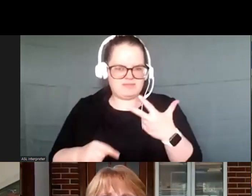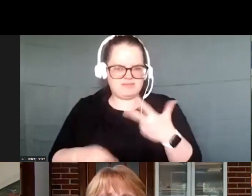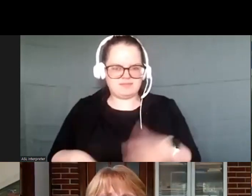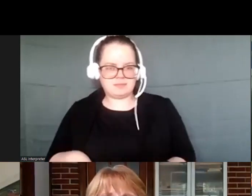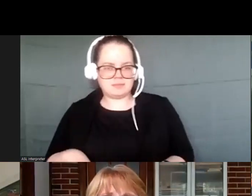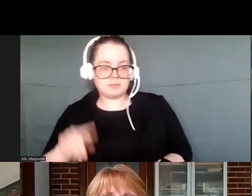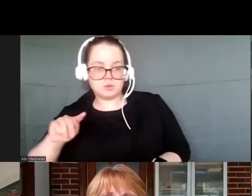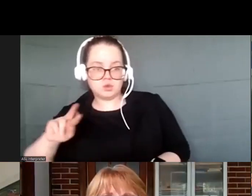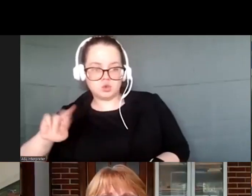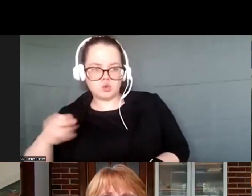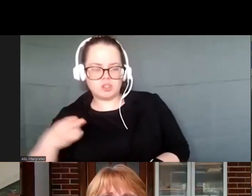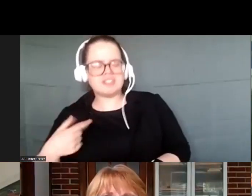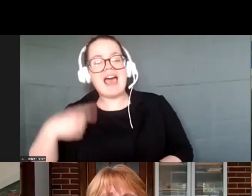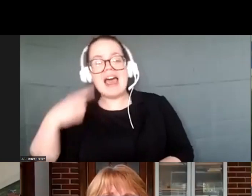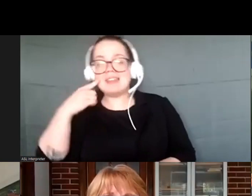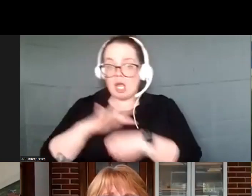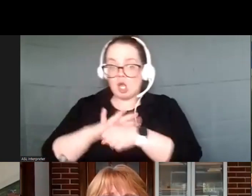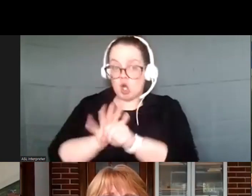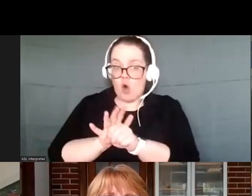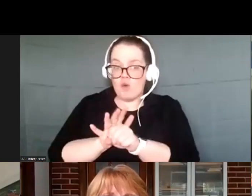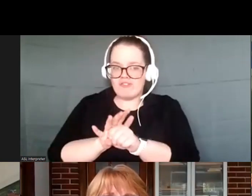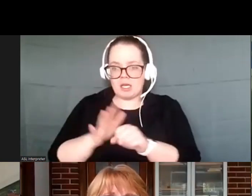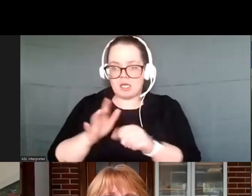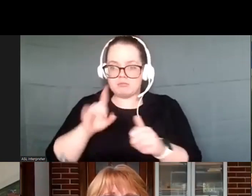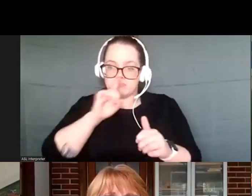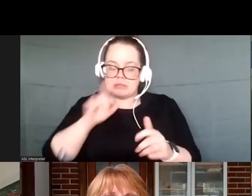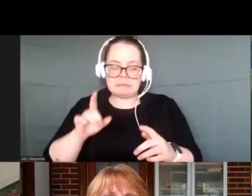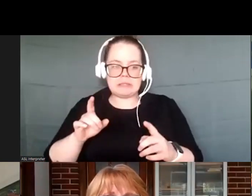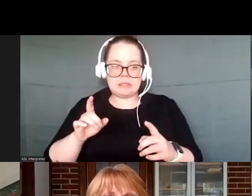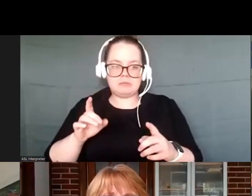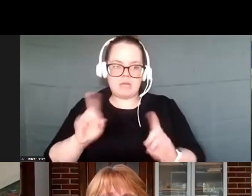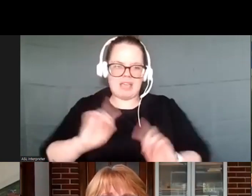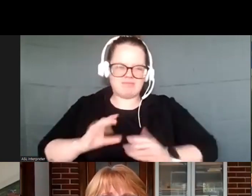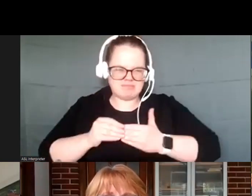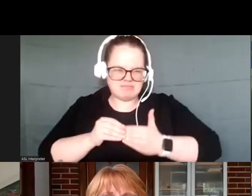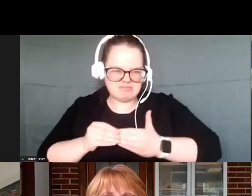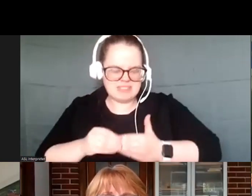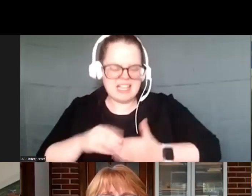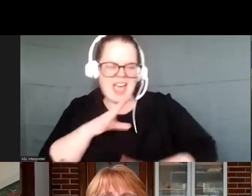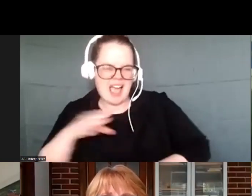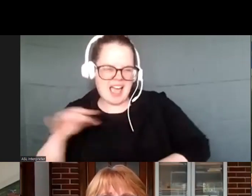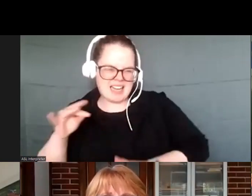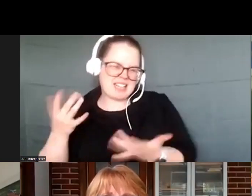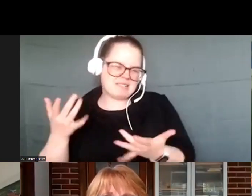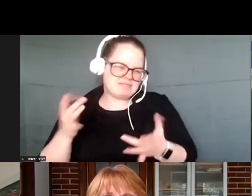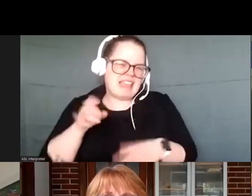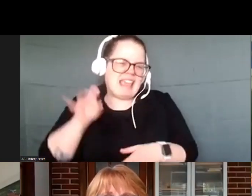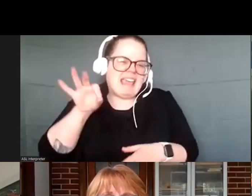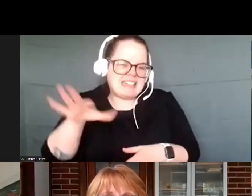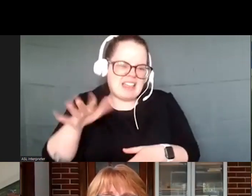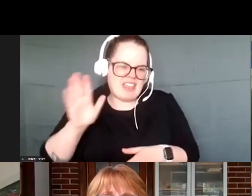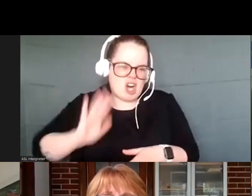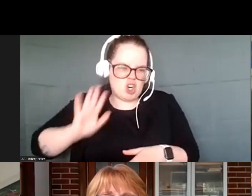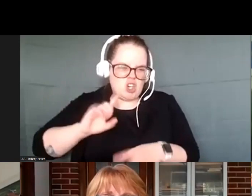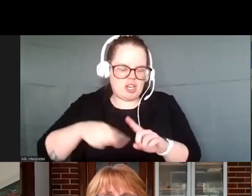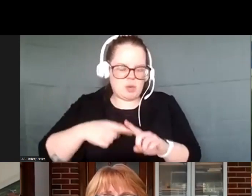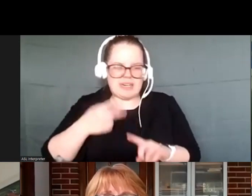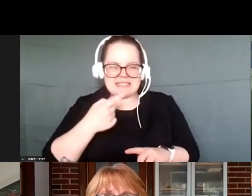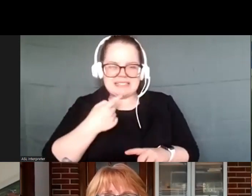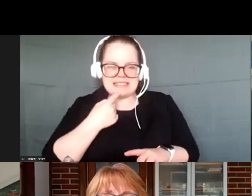way has sort of given us, and I think I alluded to that earlier when I say I look at history, we kind of have